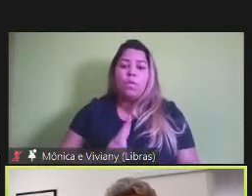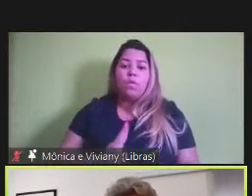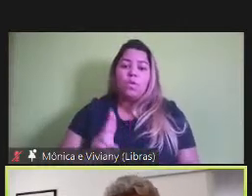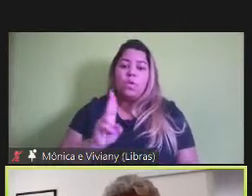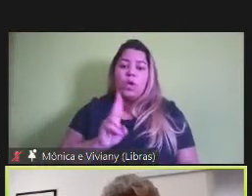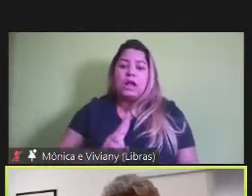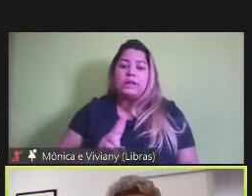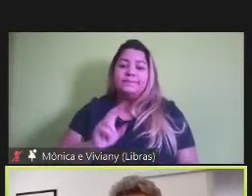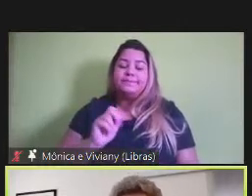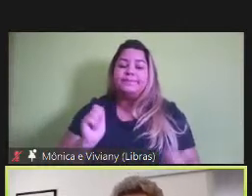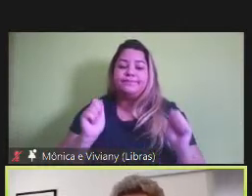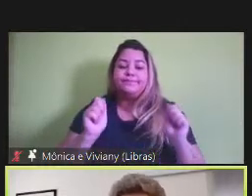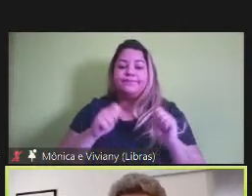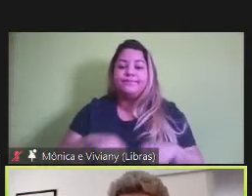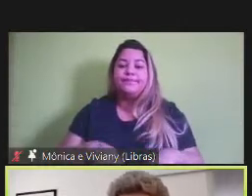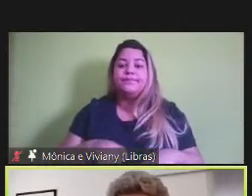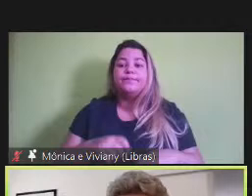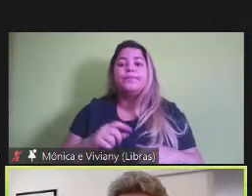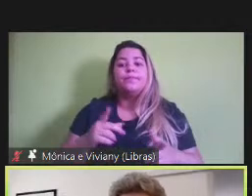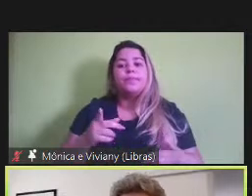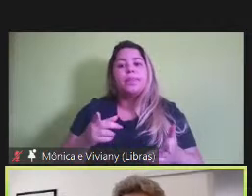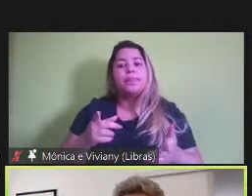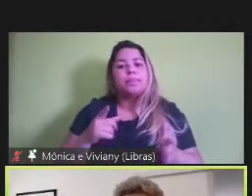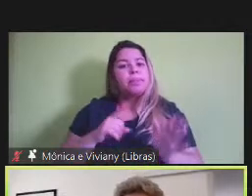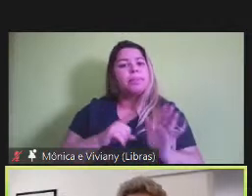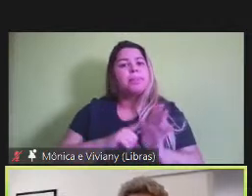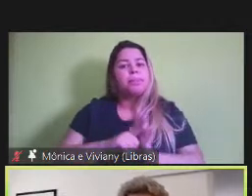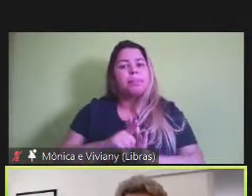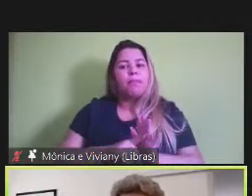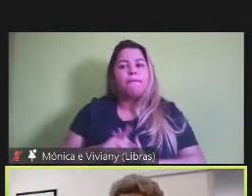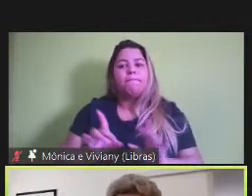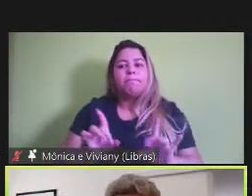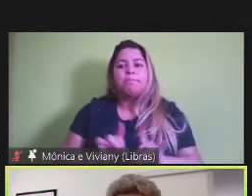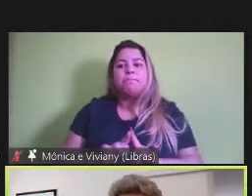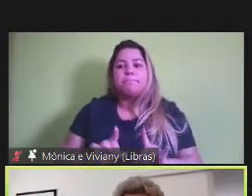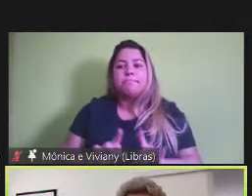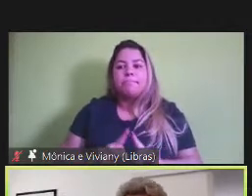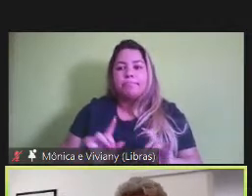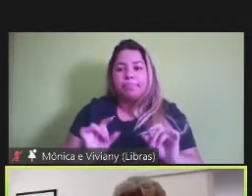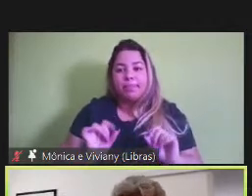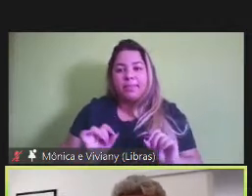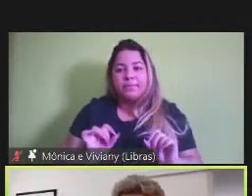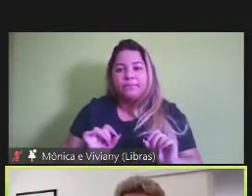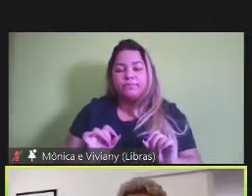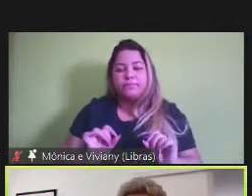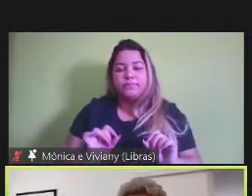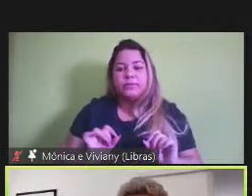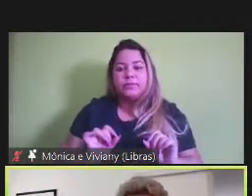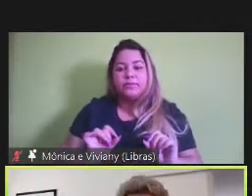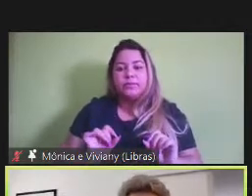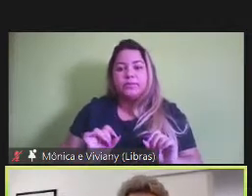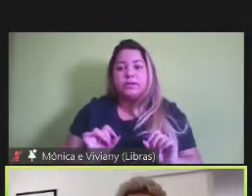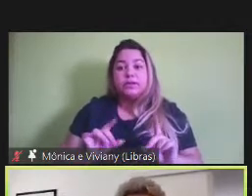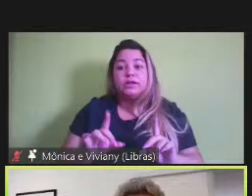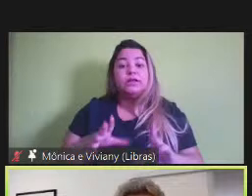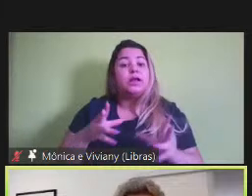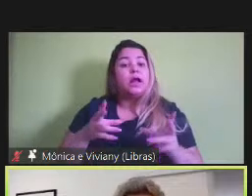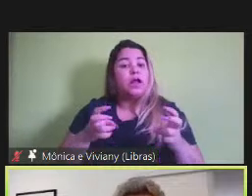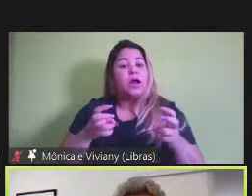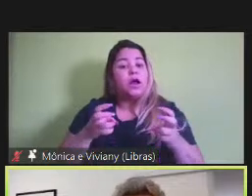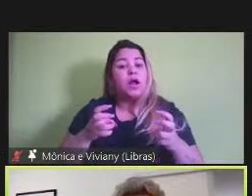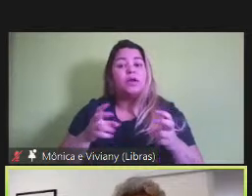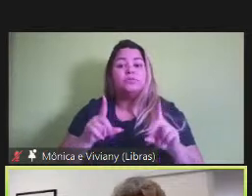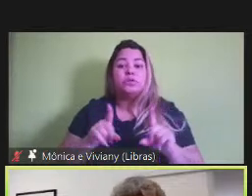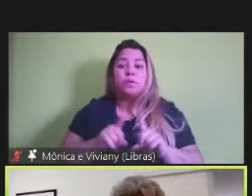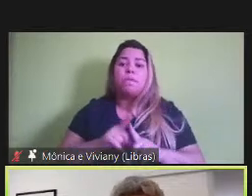the user needs to be consulted, the family too, the territory, certain measures, educative